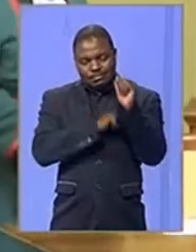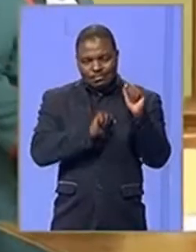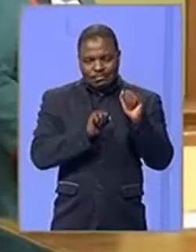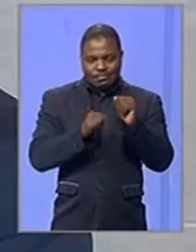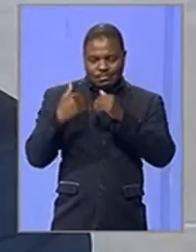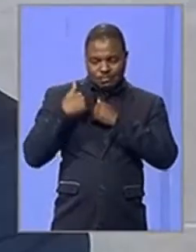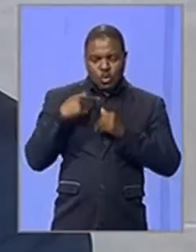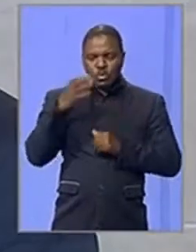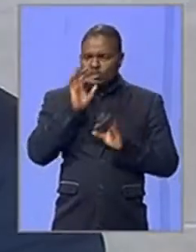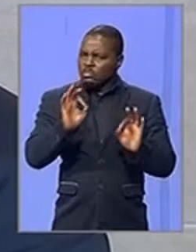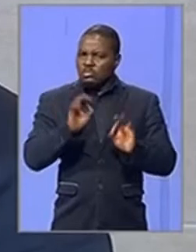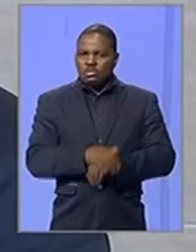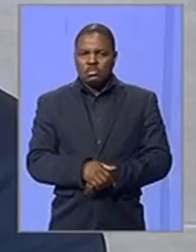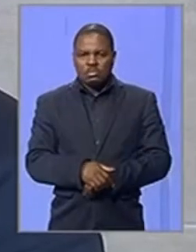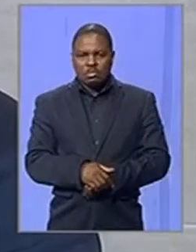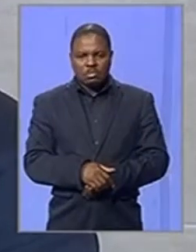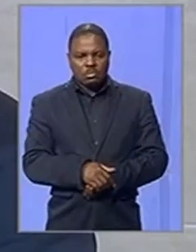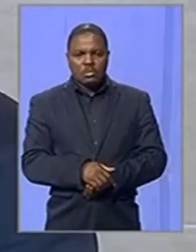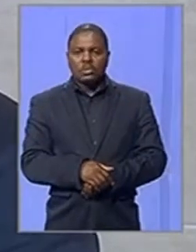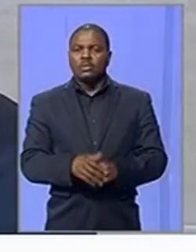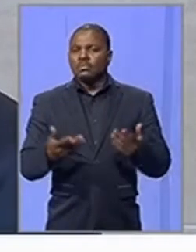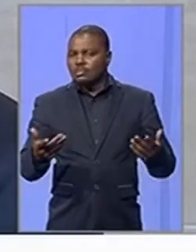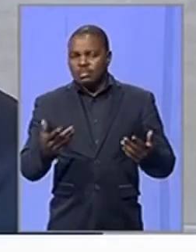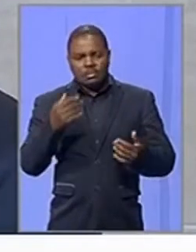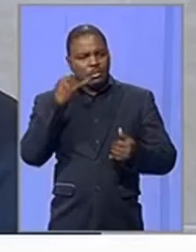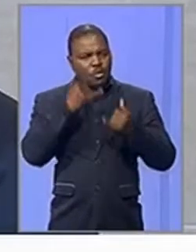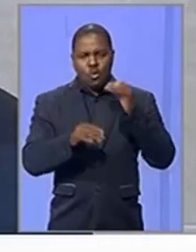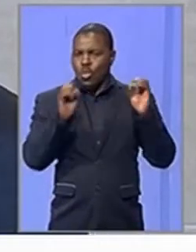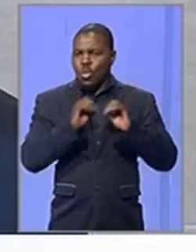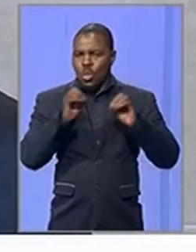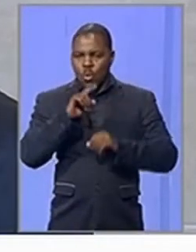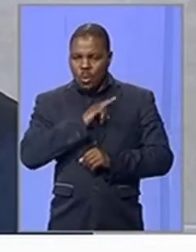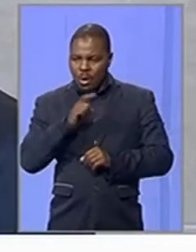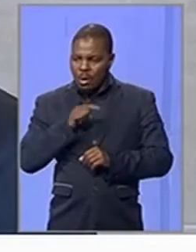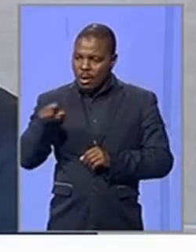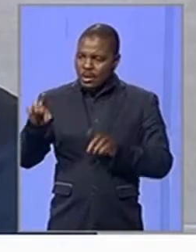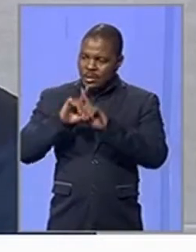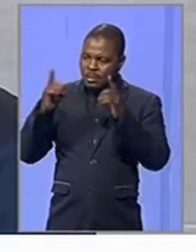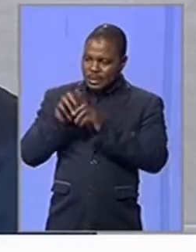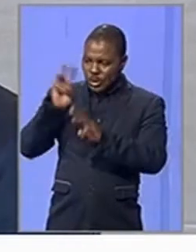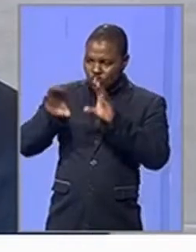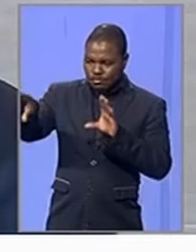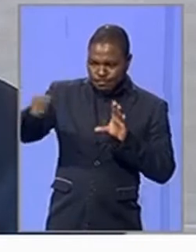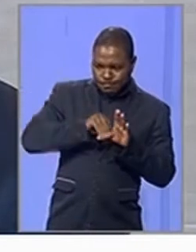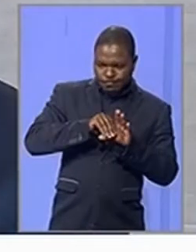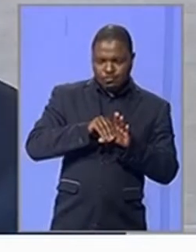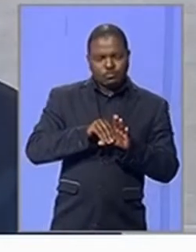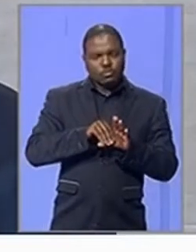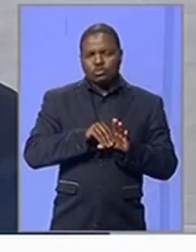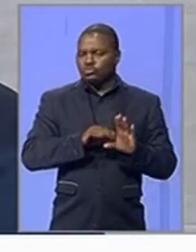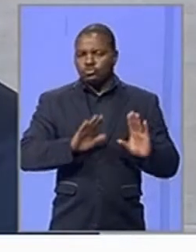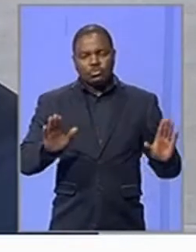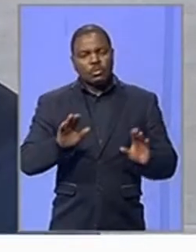gagwe. I see nothing wrong in President shifting it into his space so that stabilization of